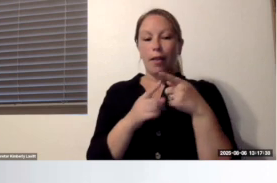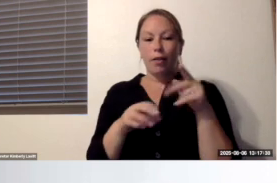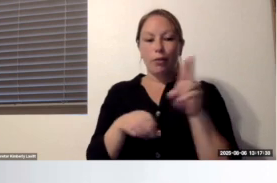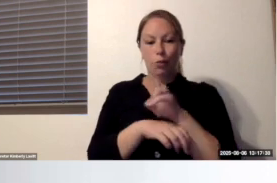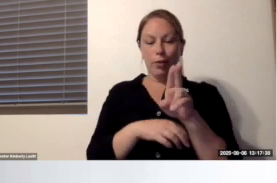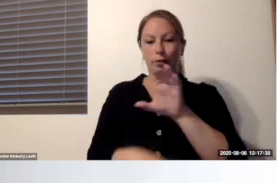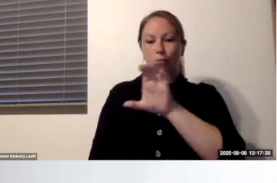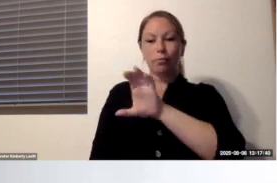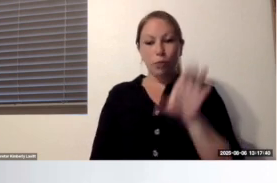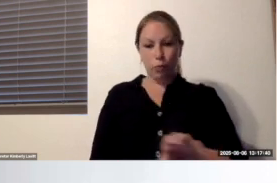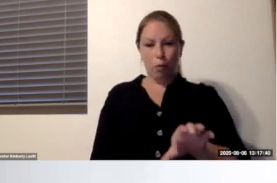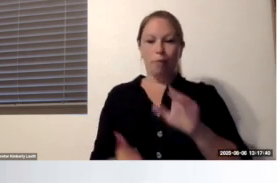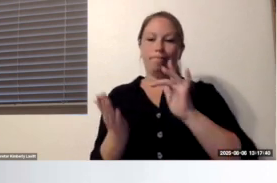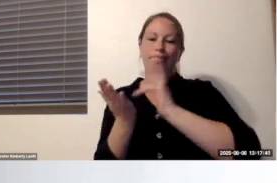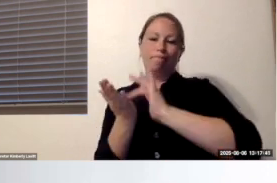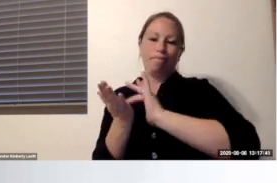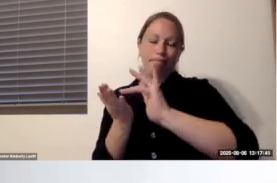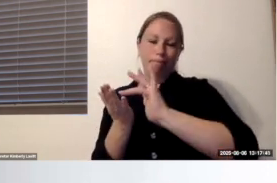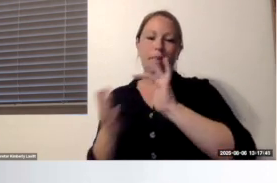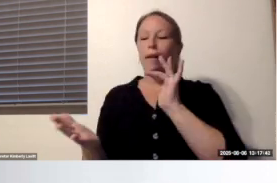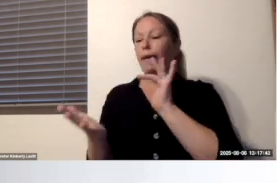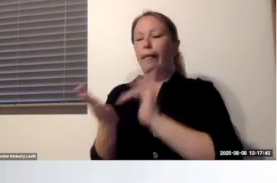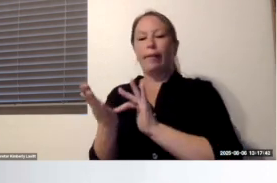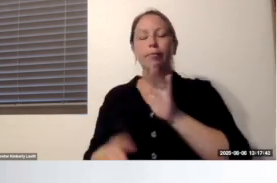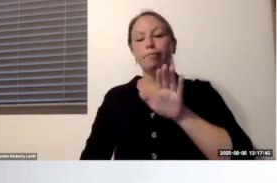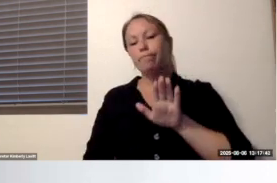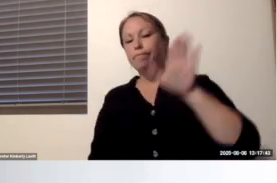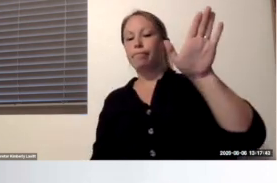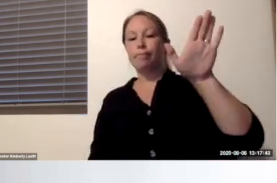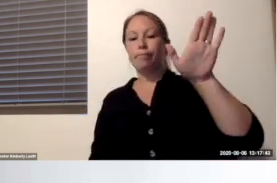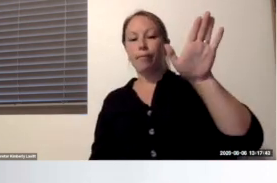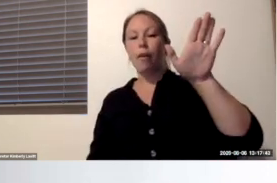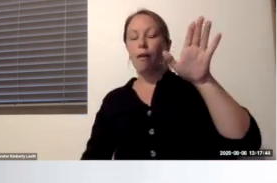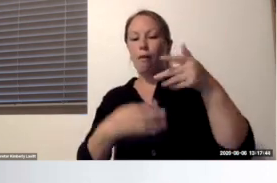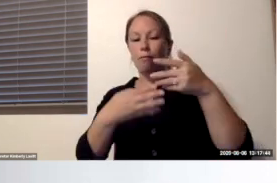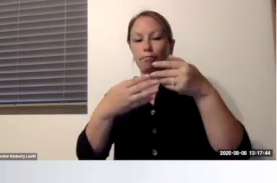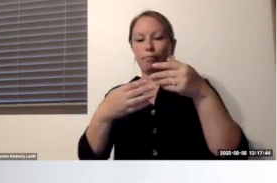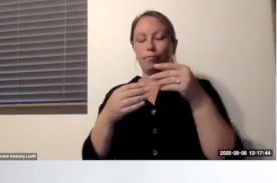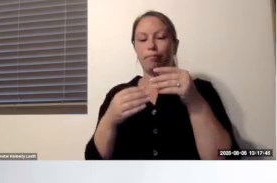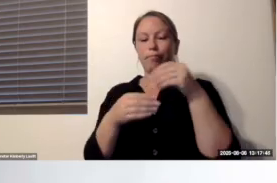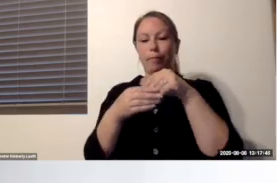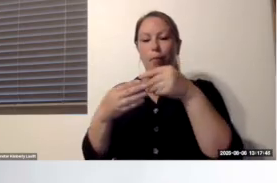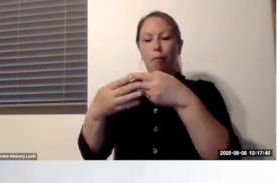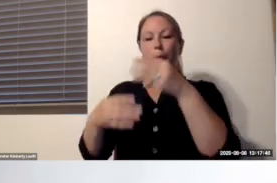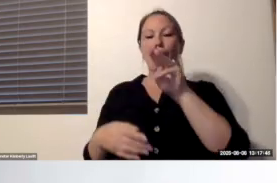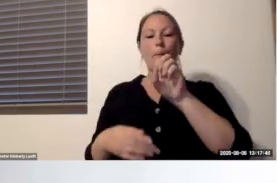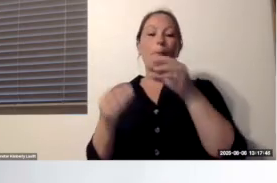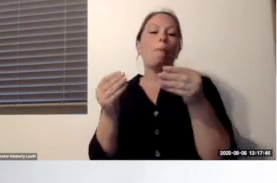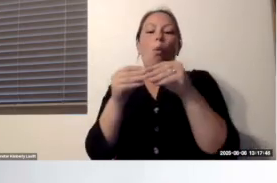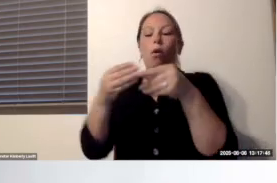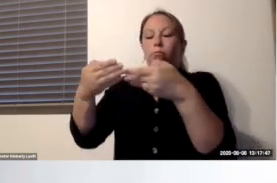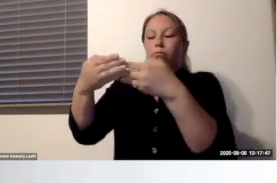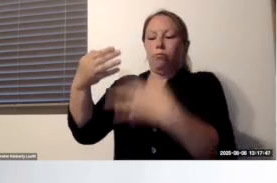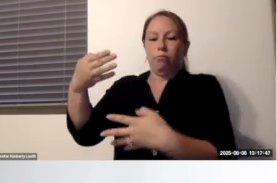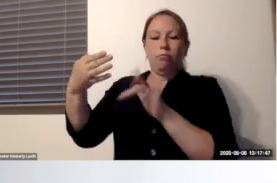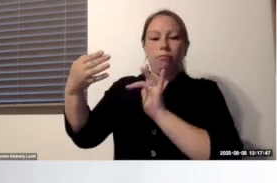mobile application, please click on the Raise Hand option in the More tab. Again, if you're